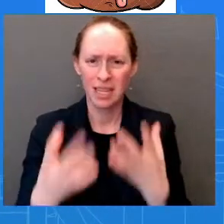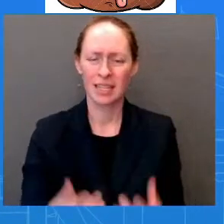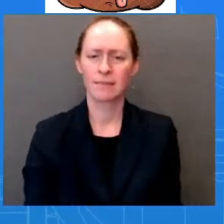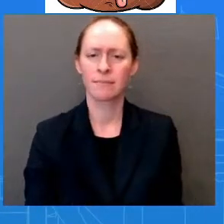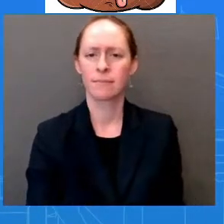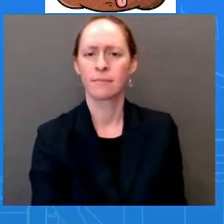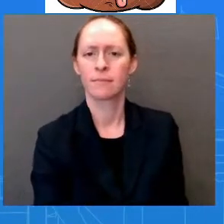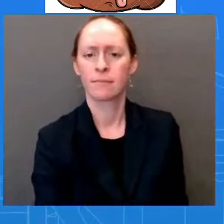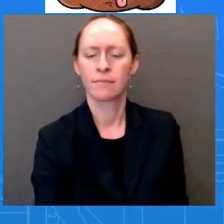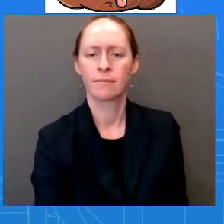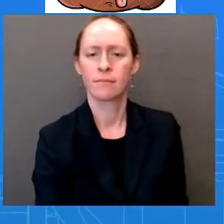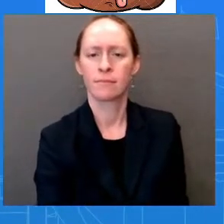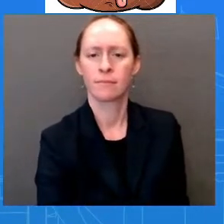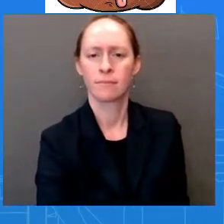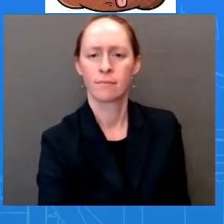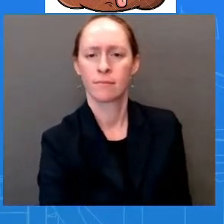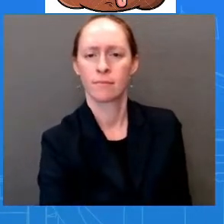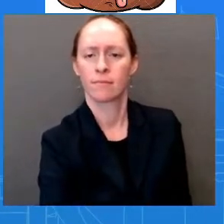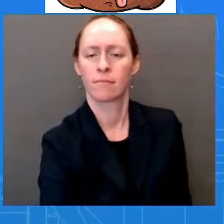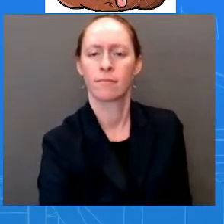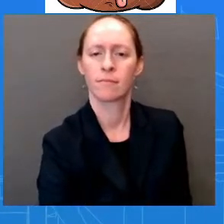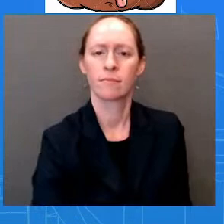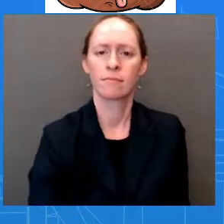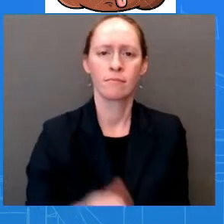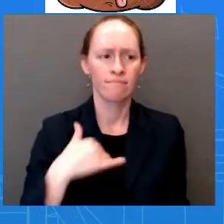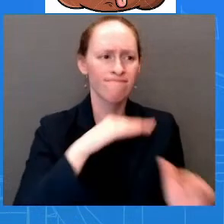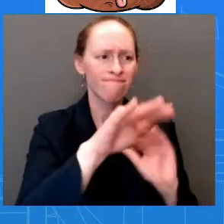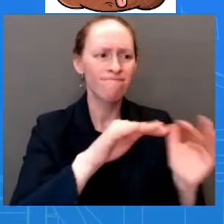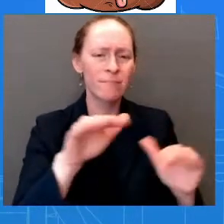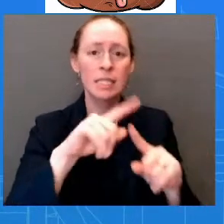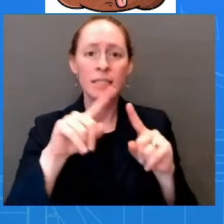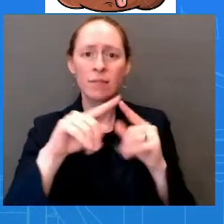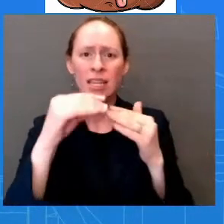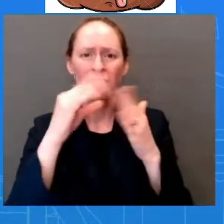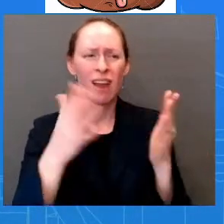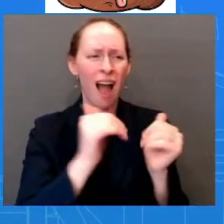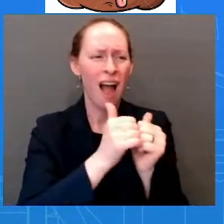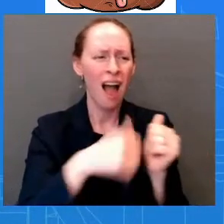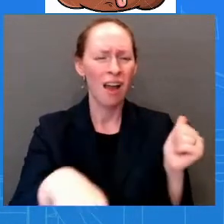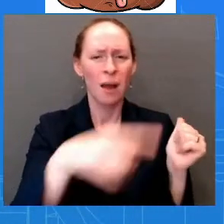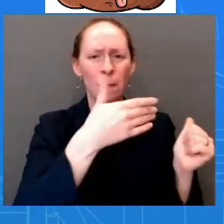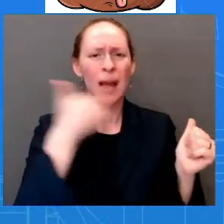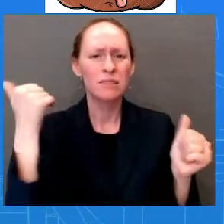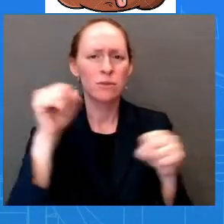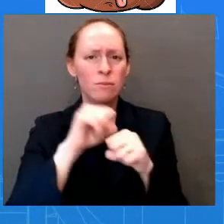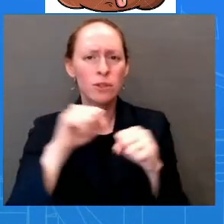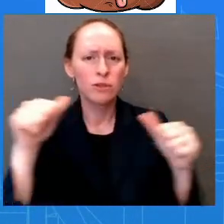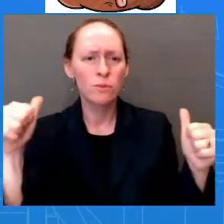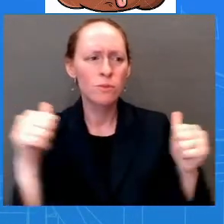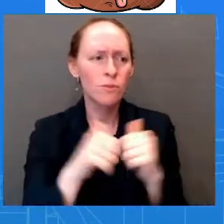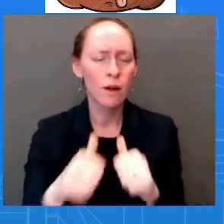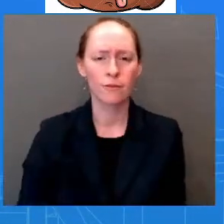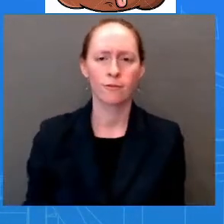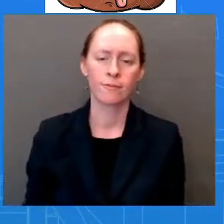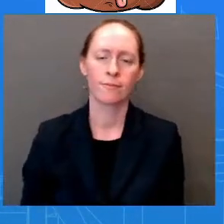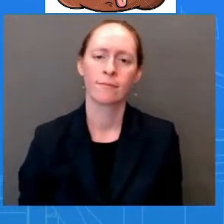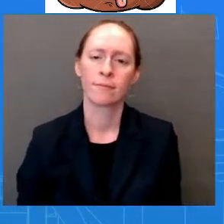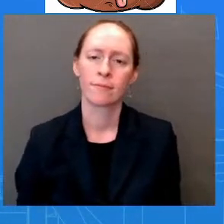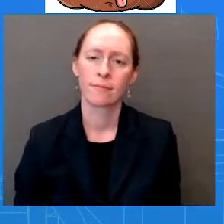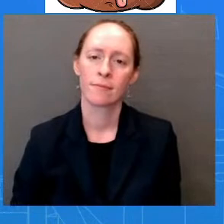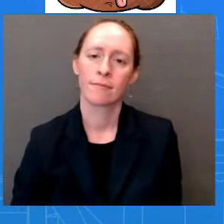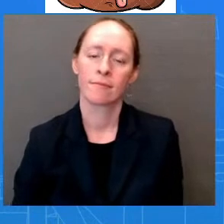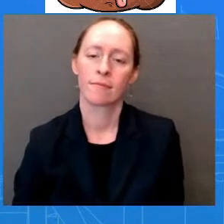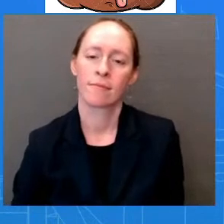the immigration challenge impacting the whole Western Hemisphere. And we're stopping fentanyl before it even makes it to